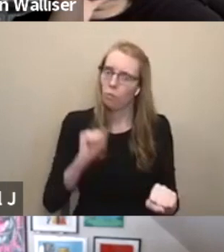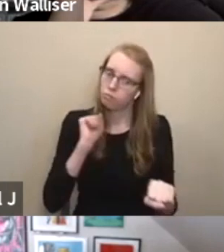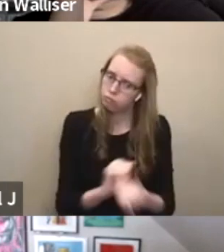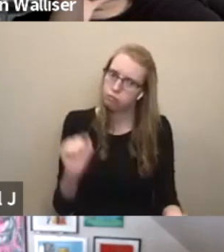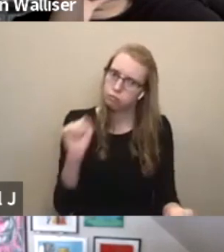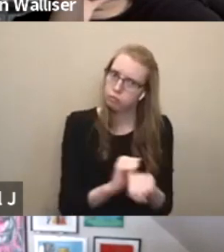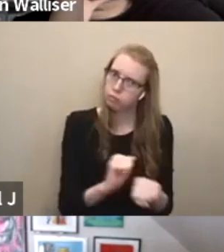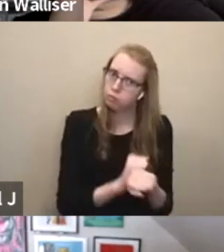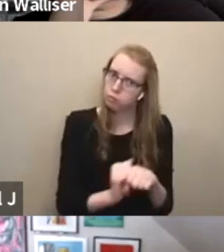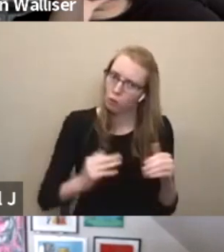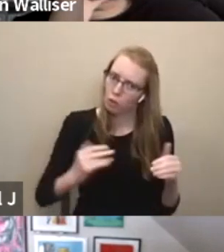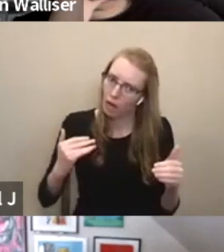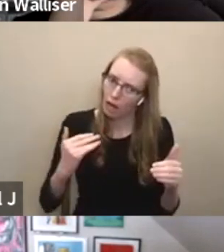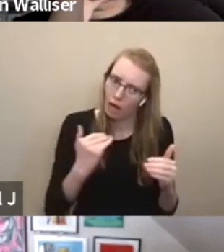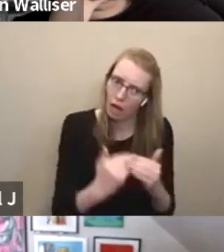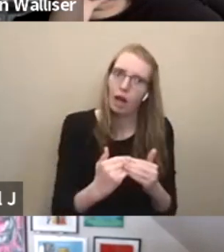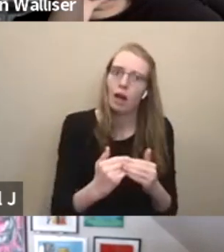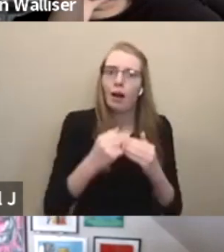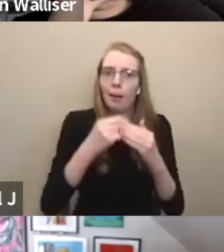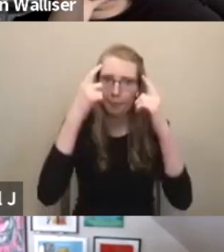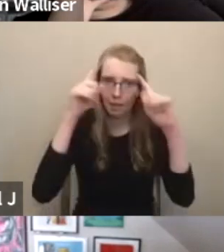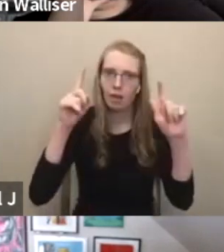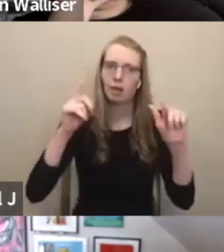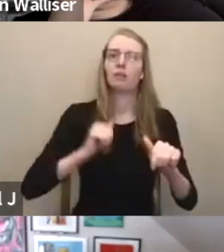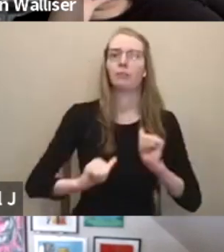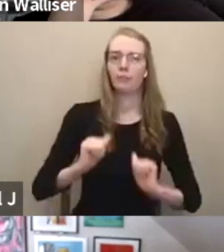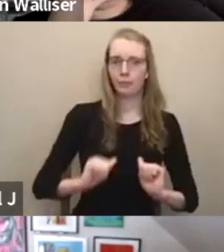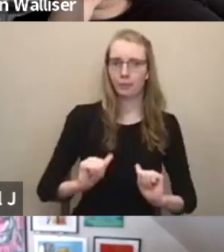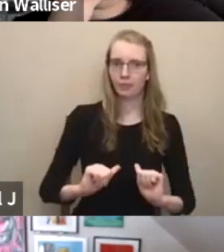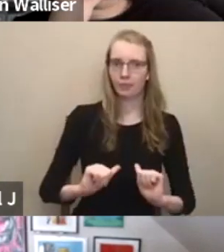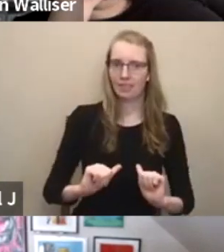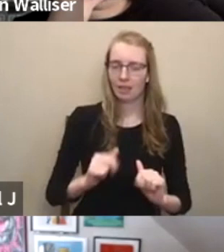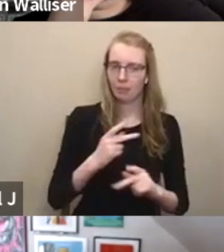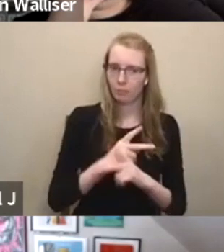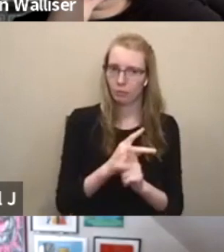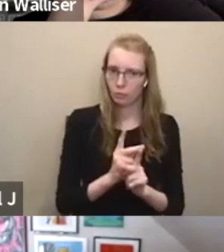with people with experience, with writers with experience, we already know we're going to get